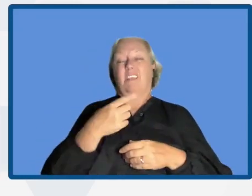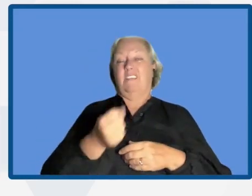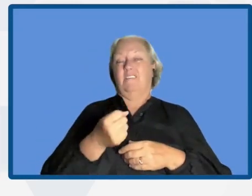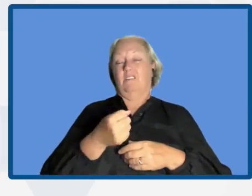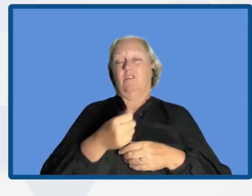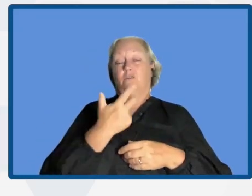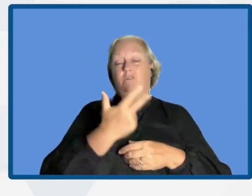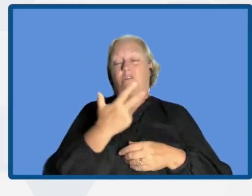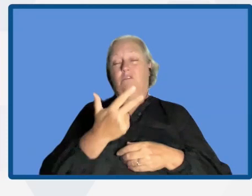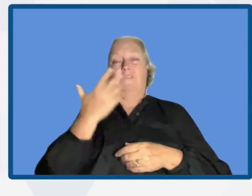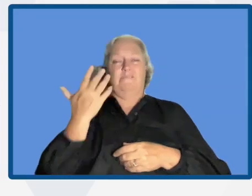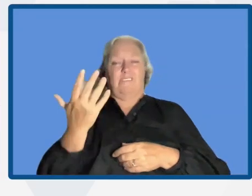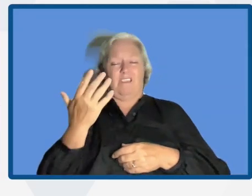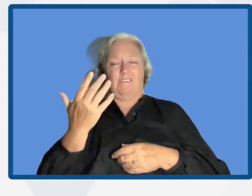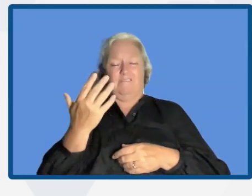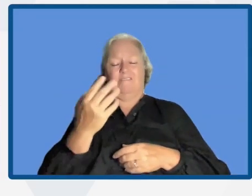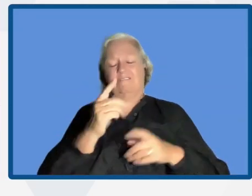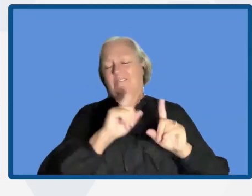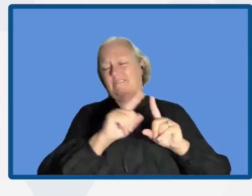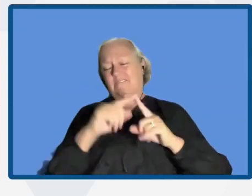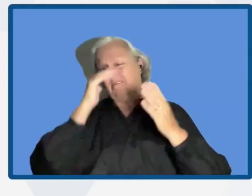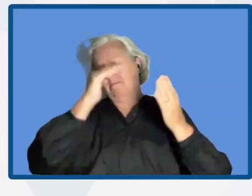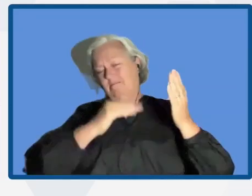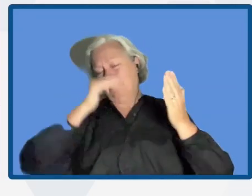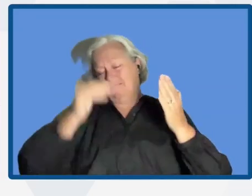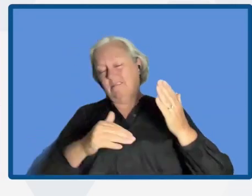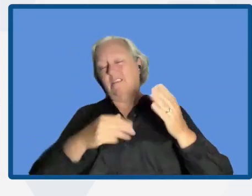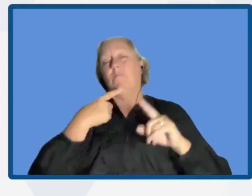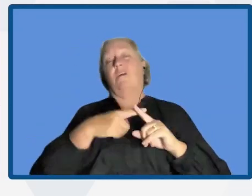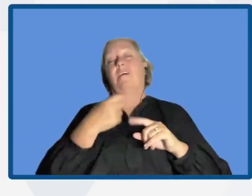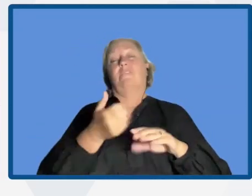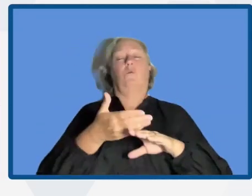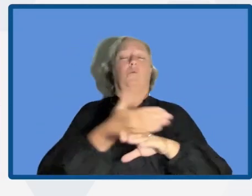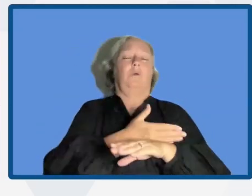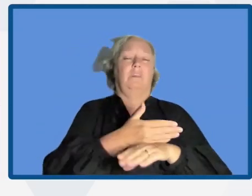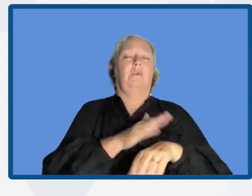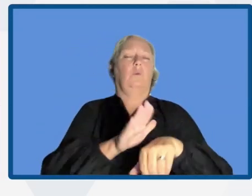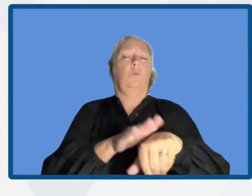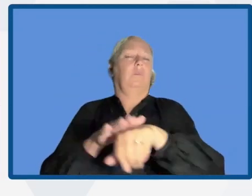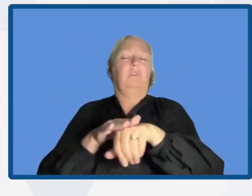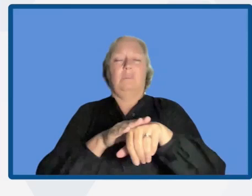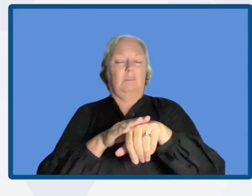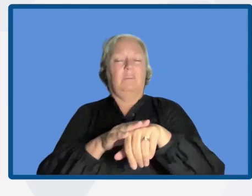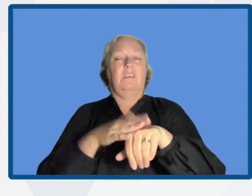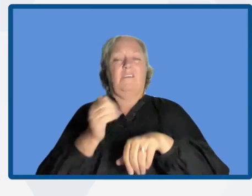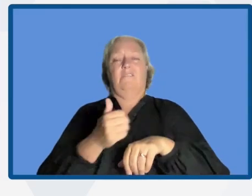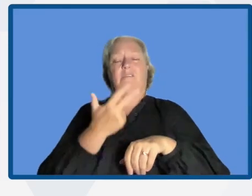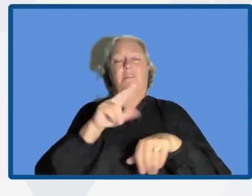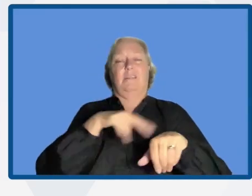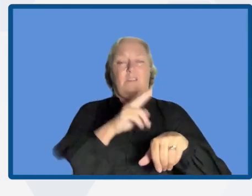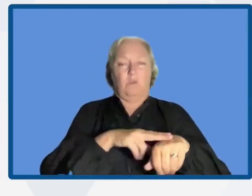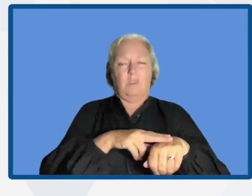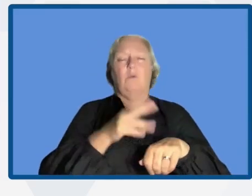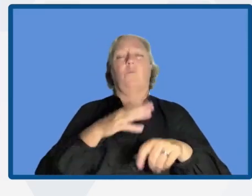335 mechanisms. There is also an early warning system that is at a 3 national level to adjust to